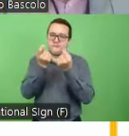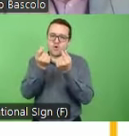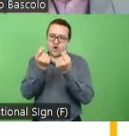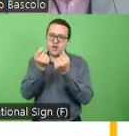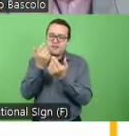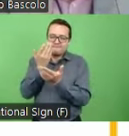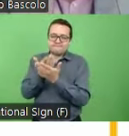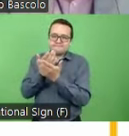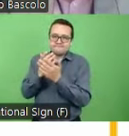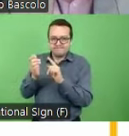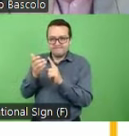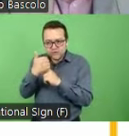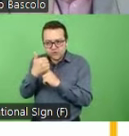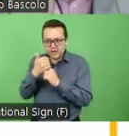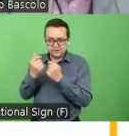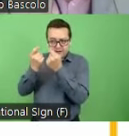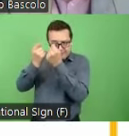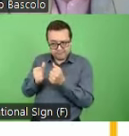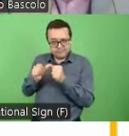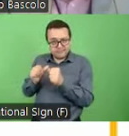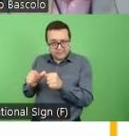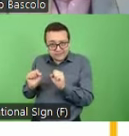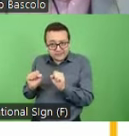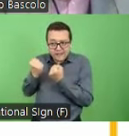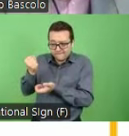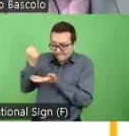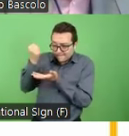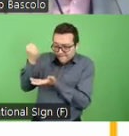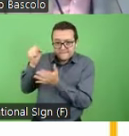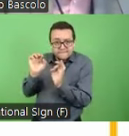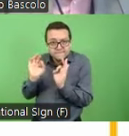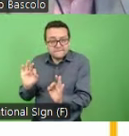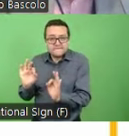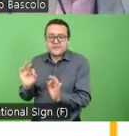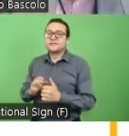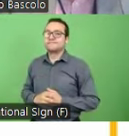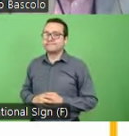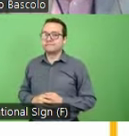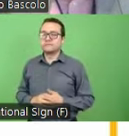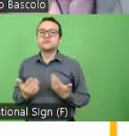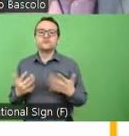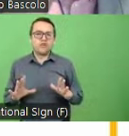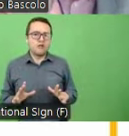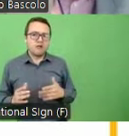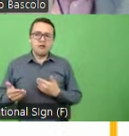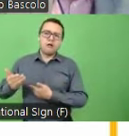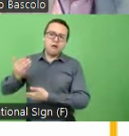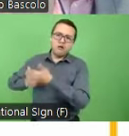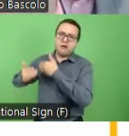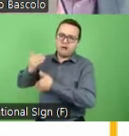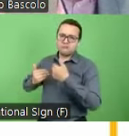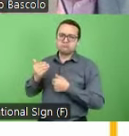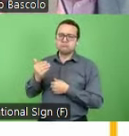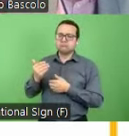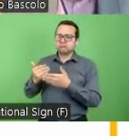is that, desafío muy yes, importante a pesar de it continues mejoras que being se han an generado important en end, las although there have últimas been décadas en improvements términos de throughout the past aumento